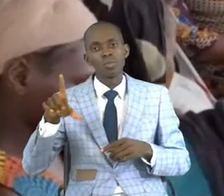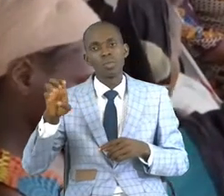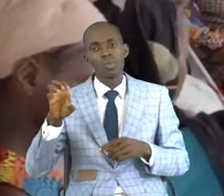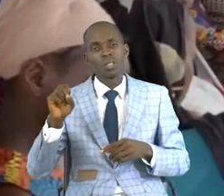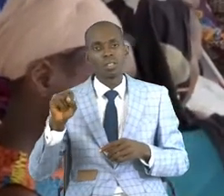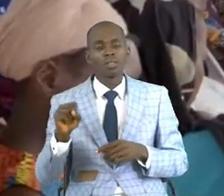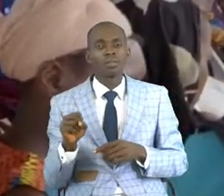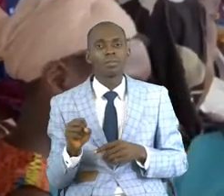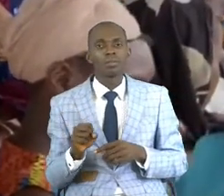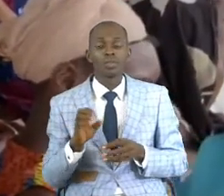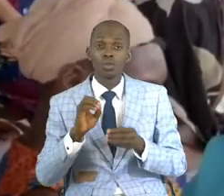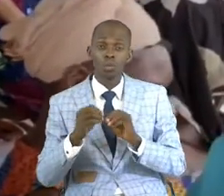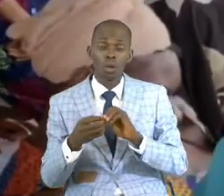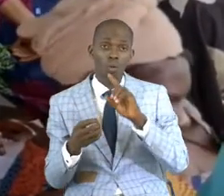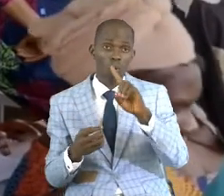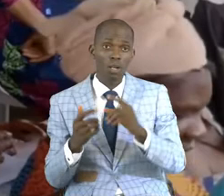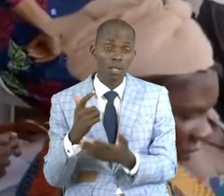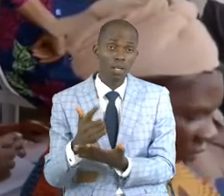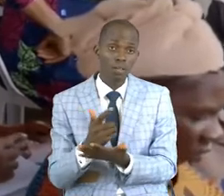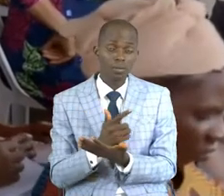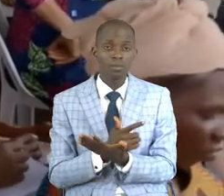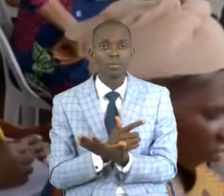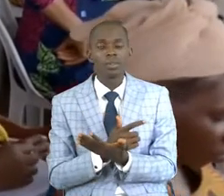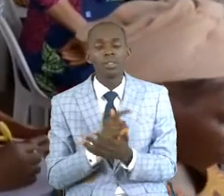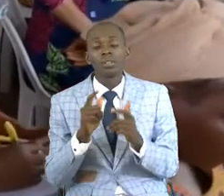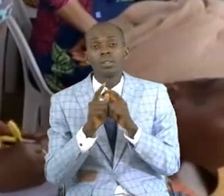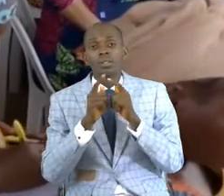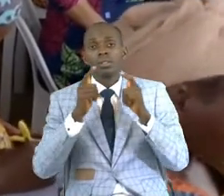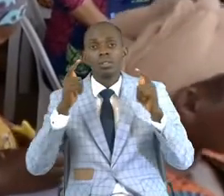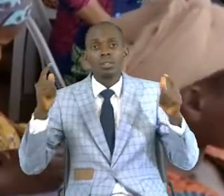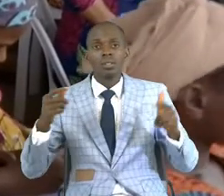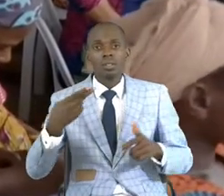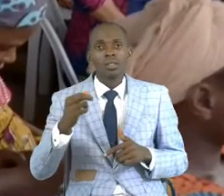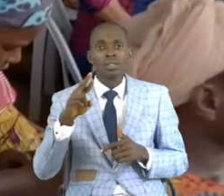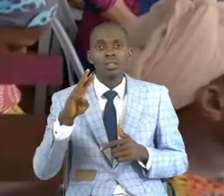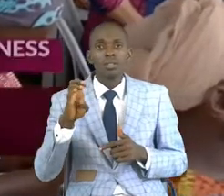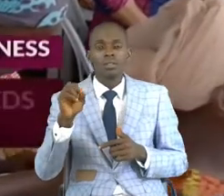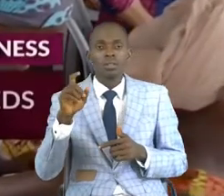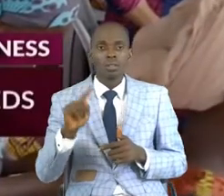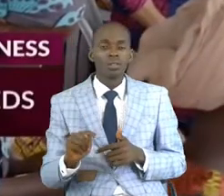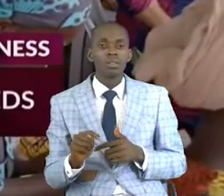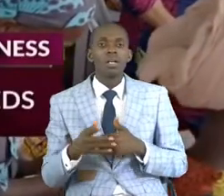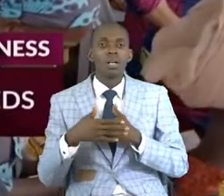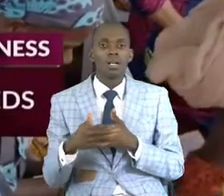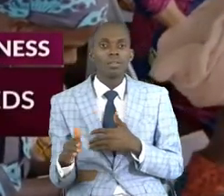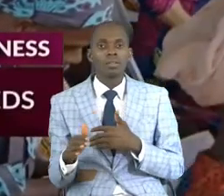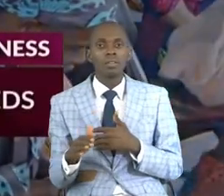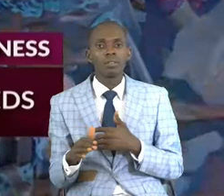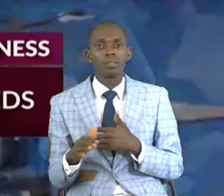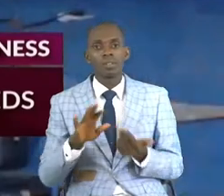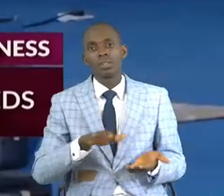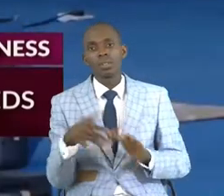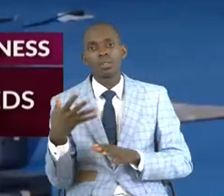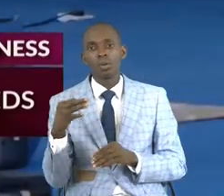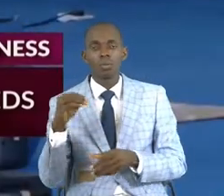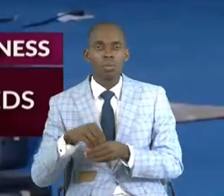supernatural harvest after death of planted seeds. John